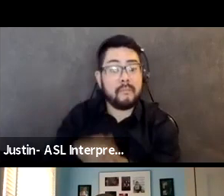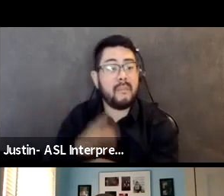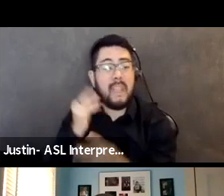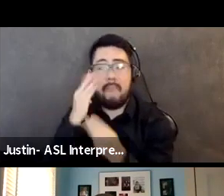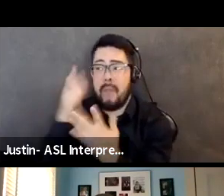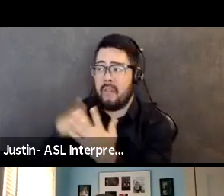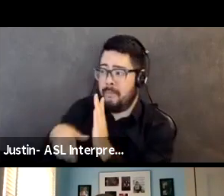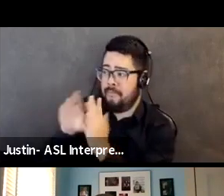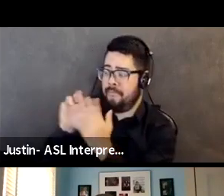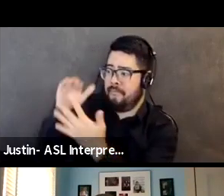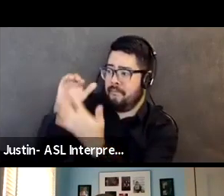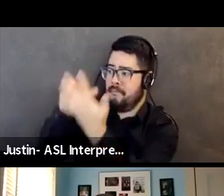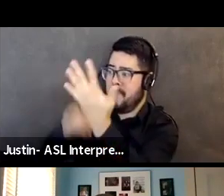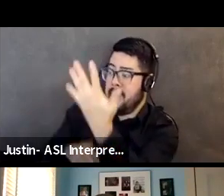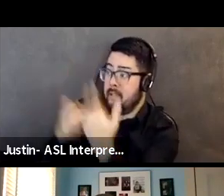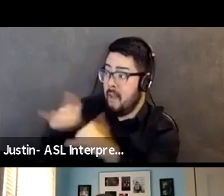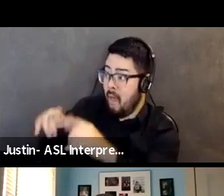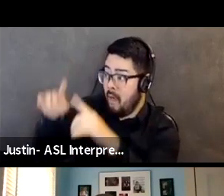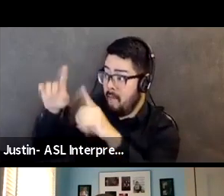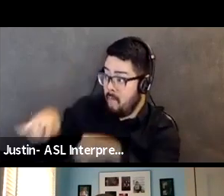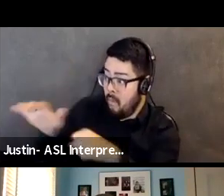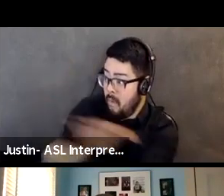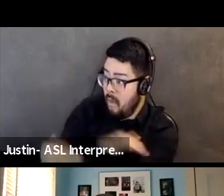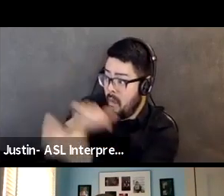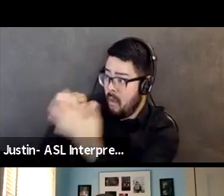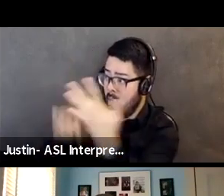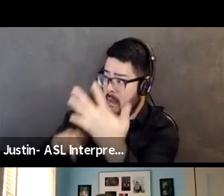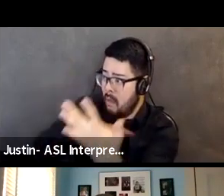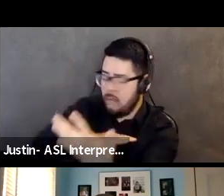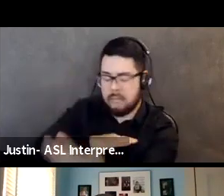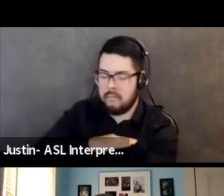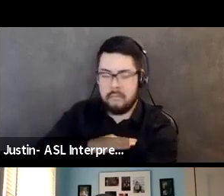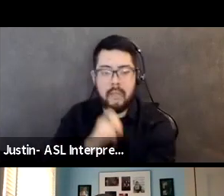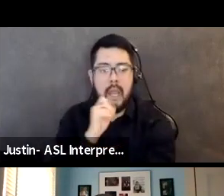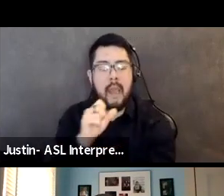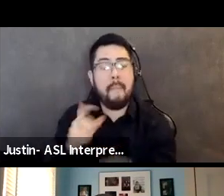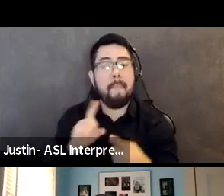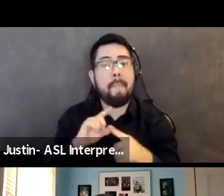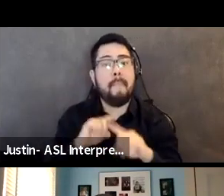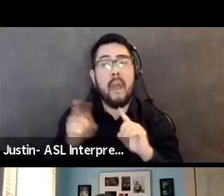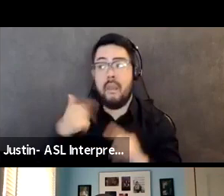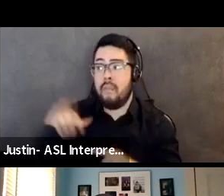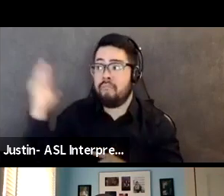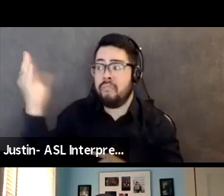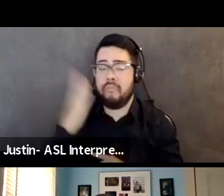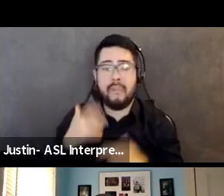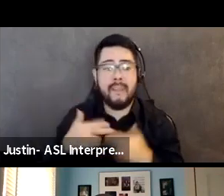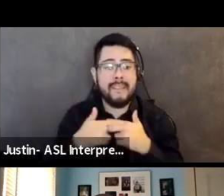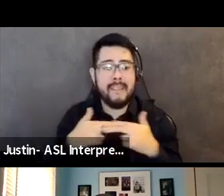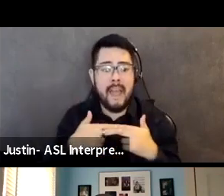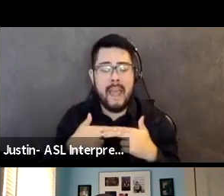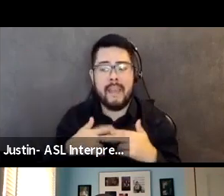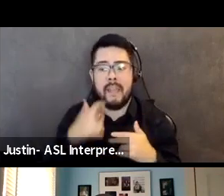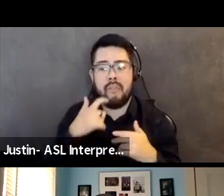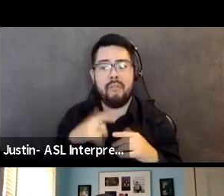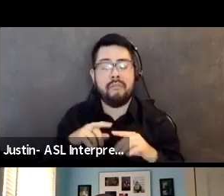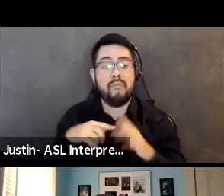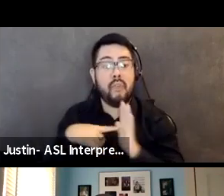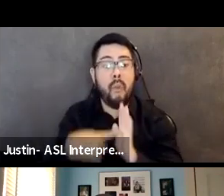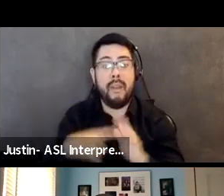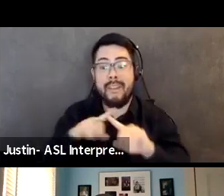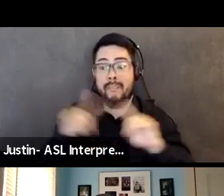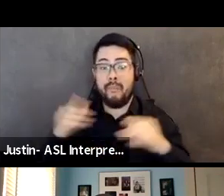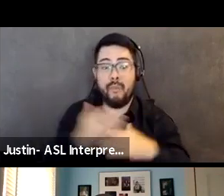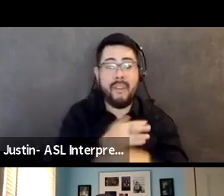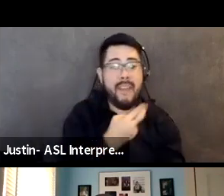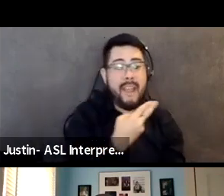we still didn't get answers to what we were asking for um what we did get was a slide deck showing the differences between high school